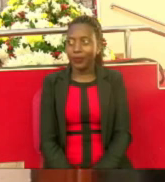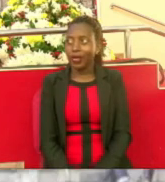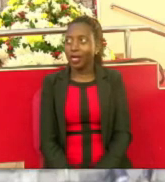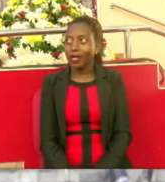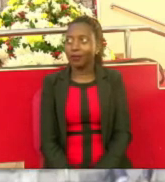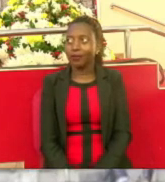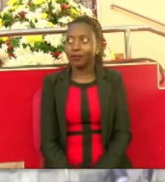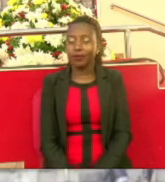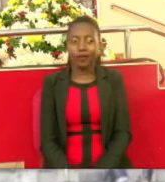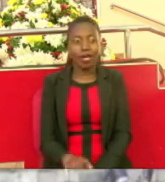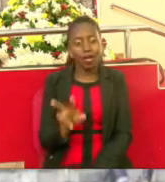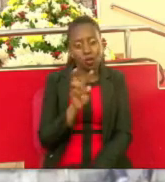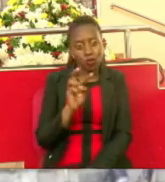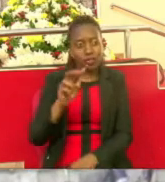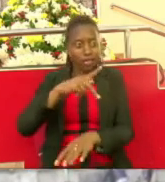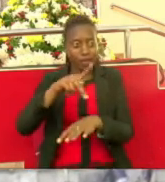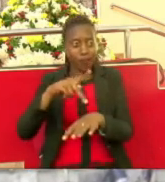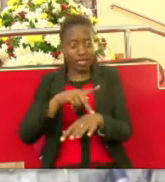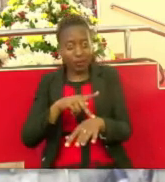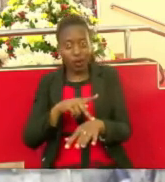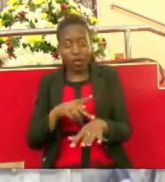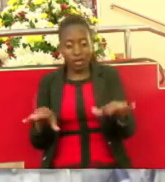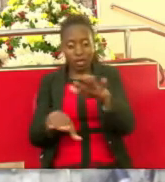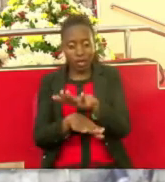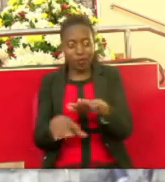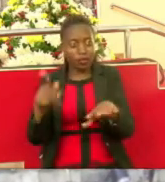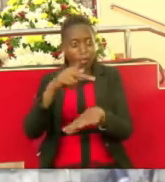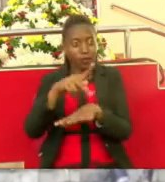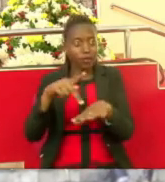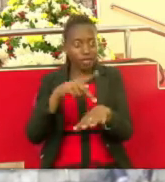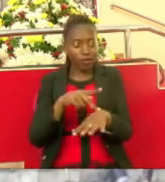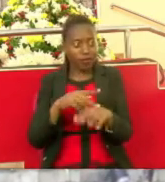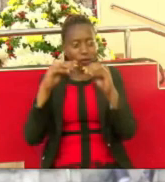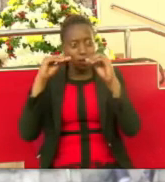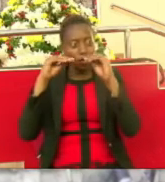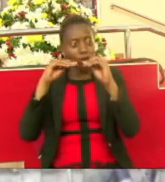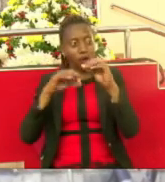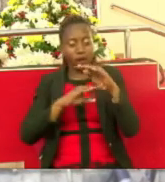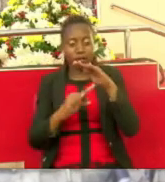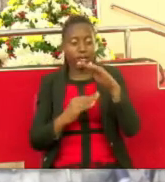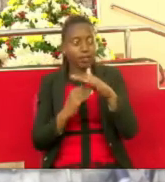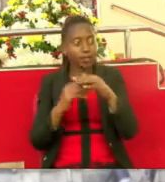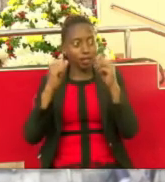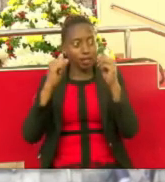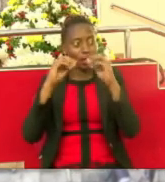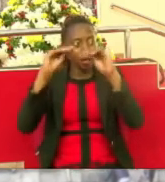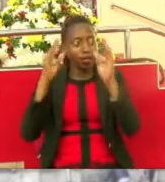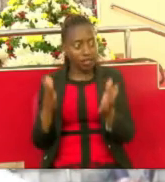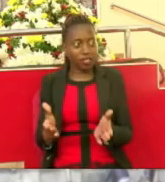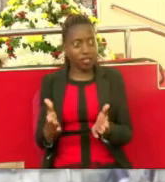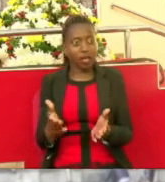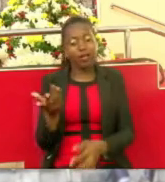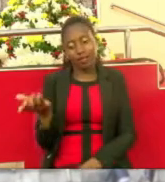have seen the principal, the deputy is there. Naibu wa the senior teacher is there, the head of academic, the dean. Na mwalimu mkuu.